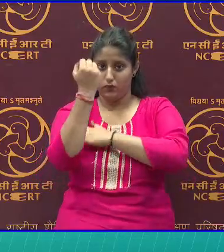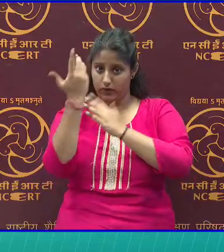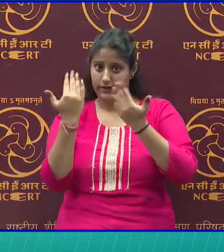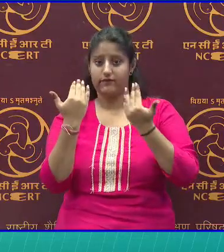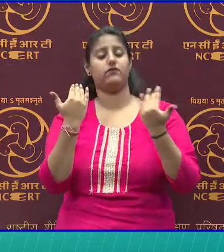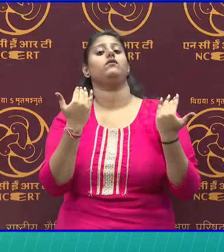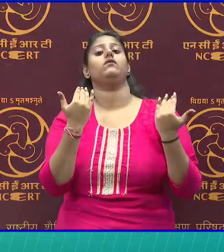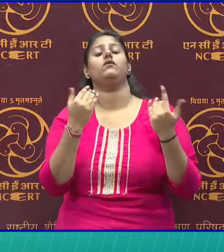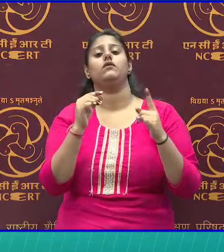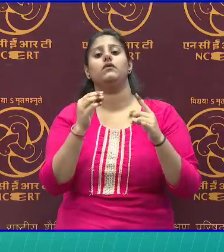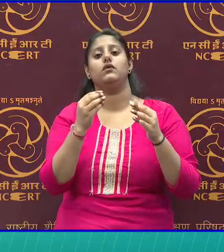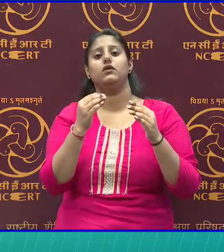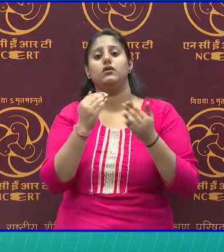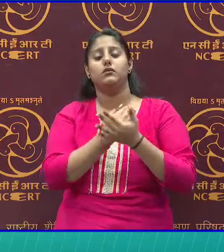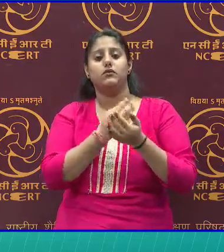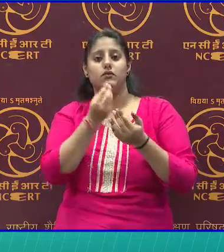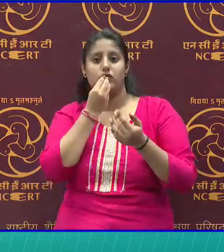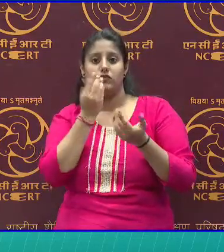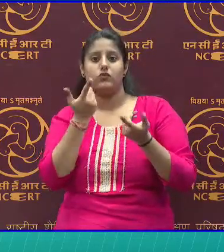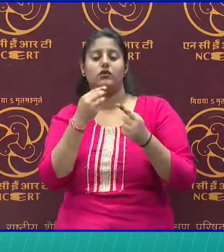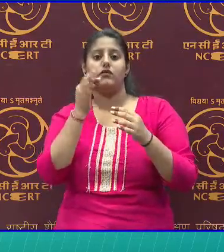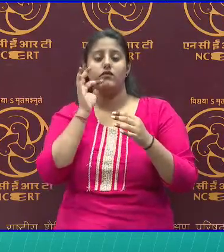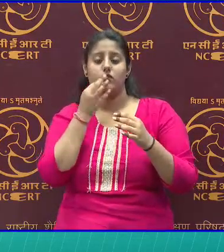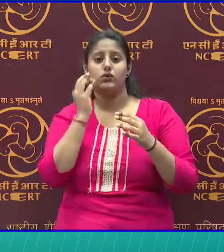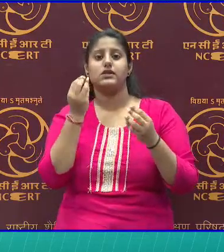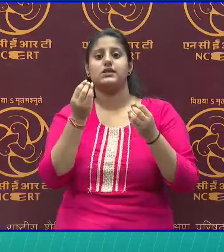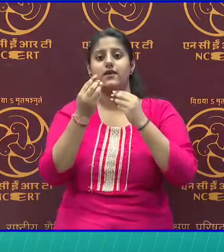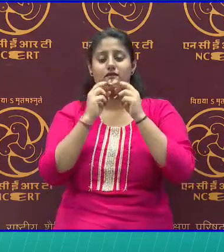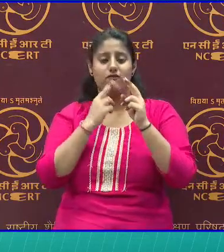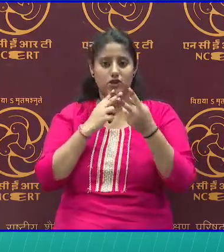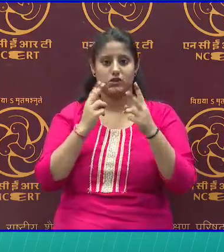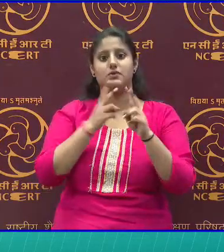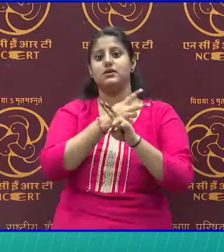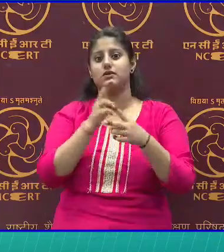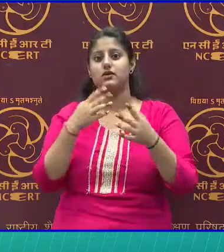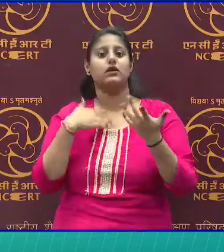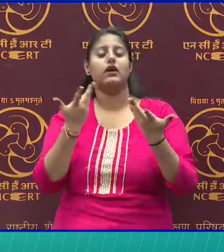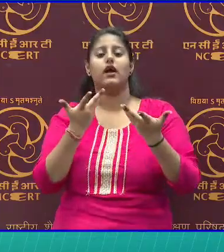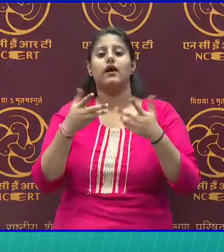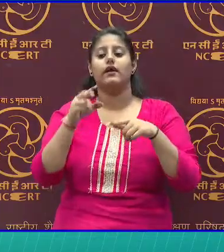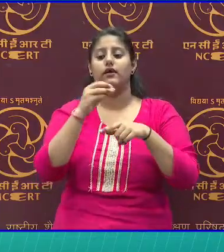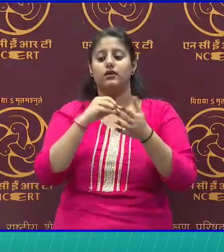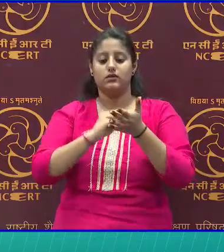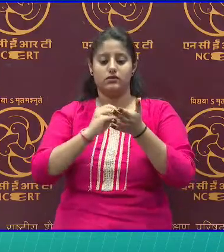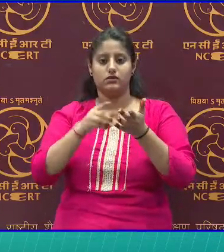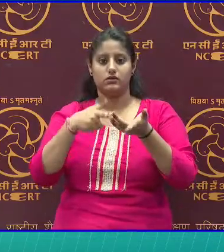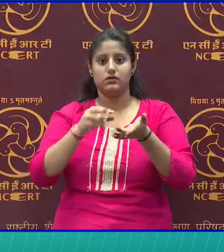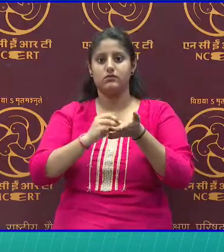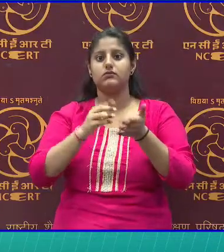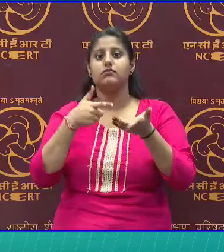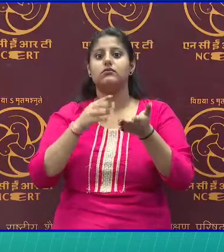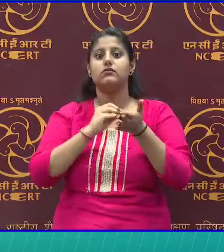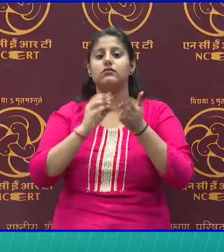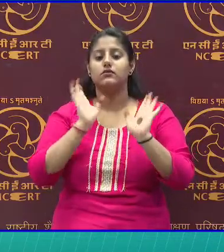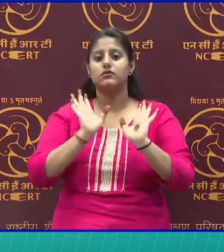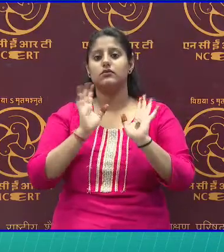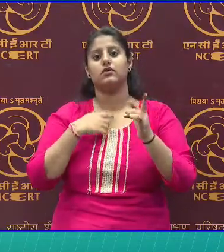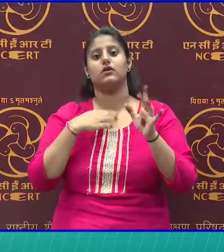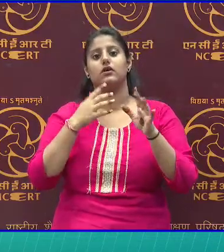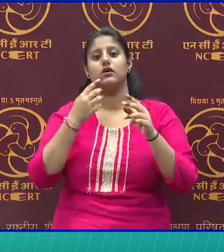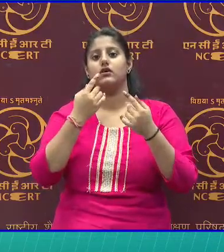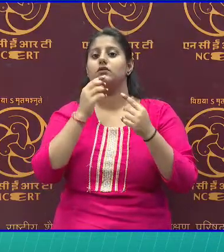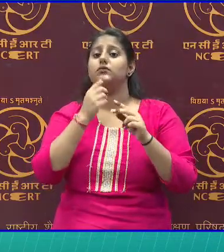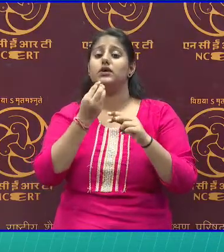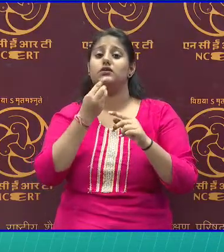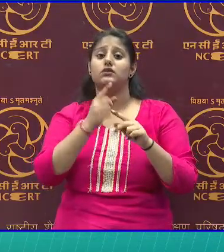like fruits and vegetables. So through this activity, one of the important thing what we intend is that saying no to junk